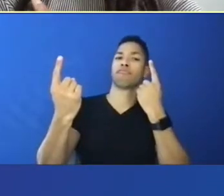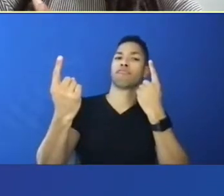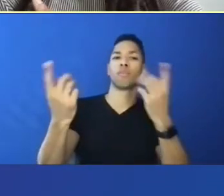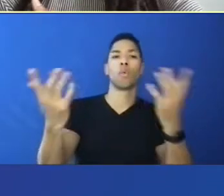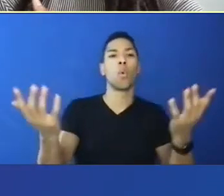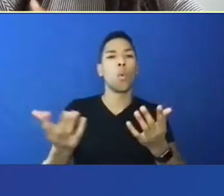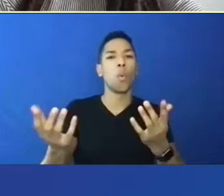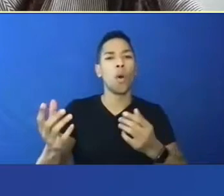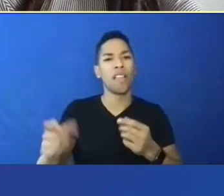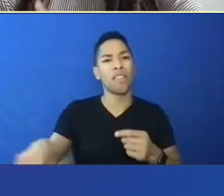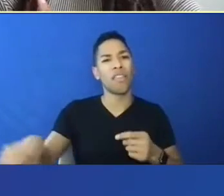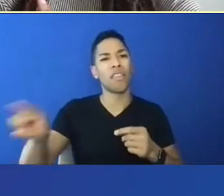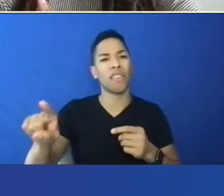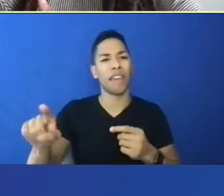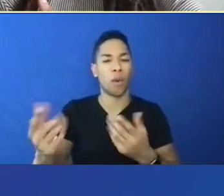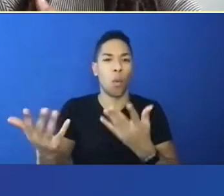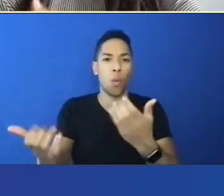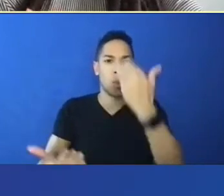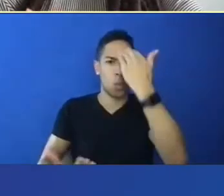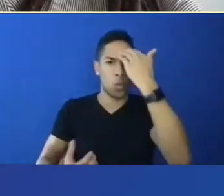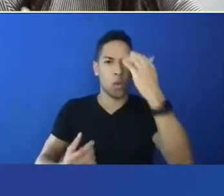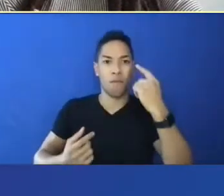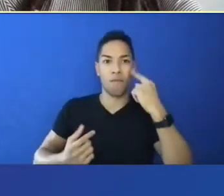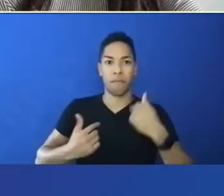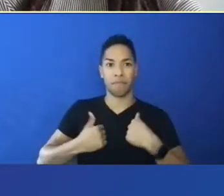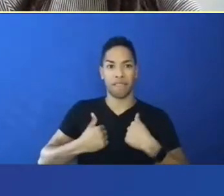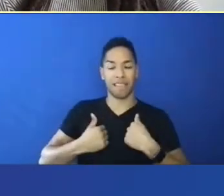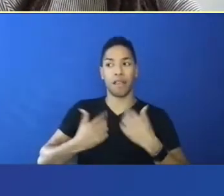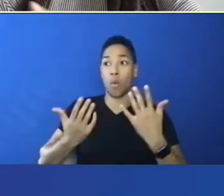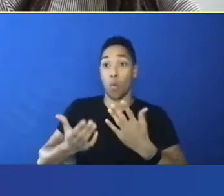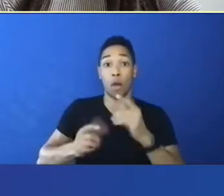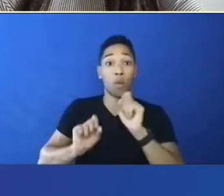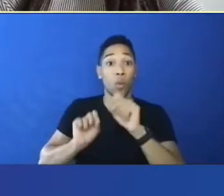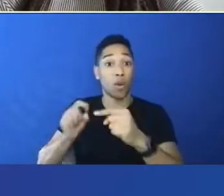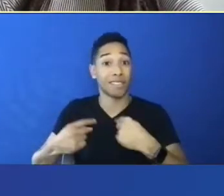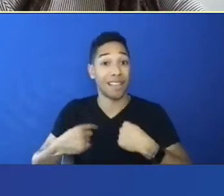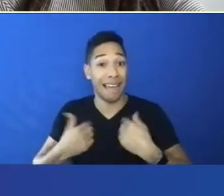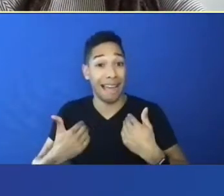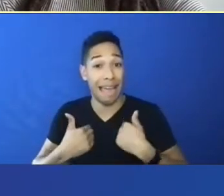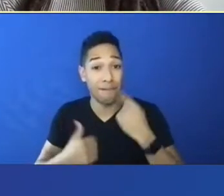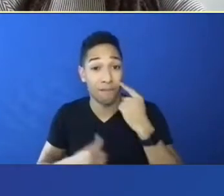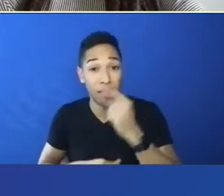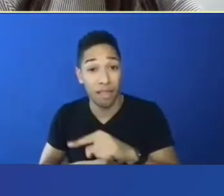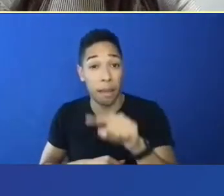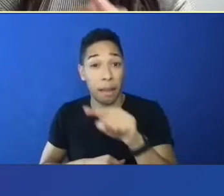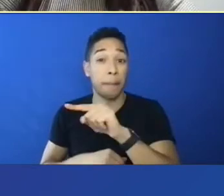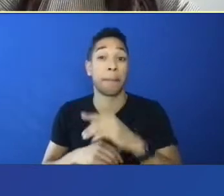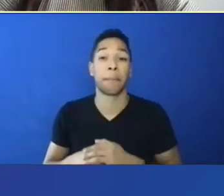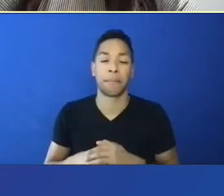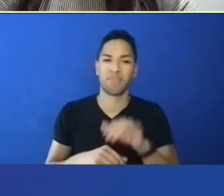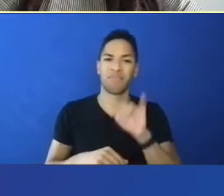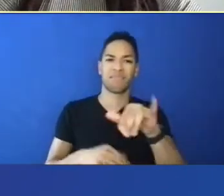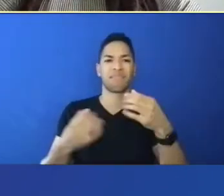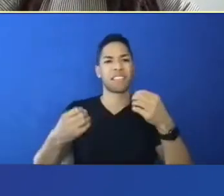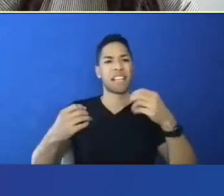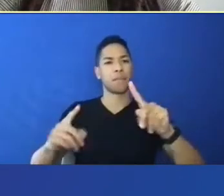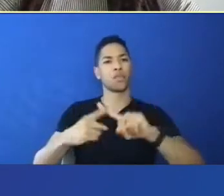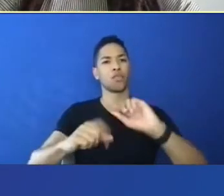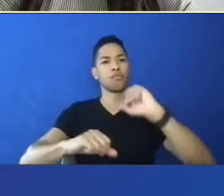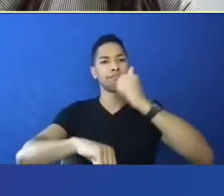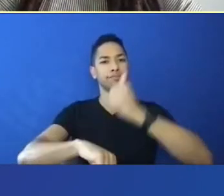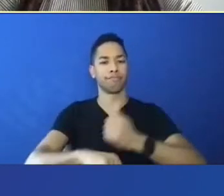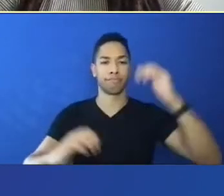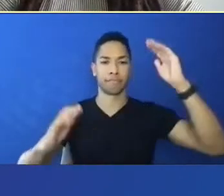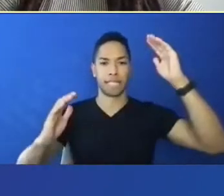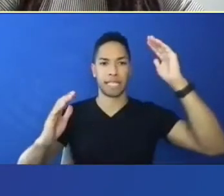what questions they might have for me, what questions I have from them from a staffing perspective, and also, you know, that opportunity to set those